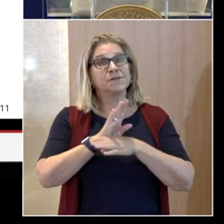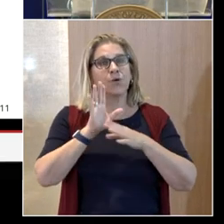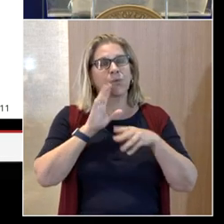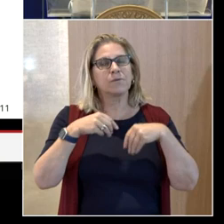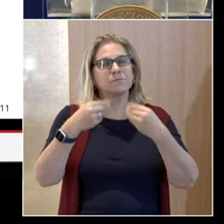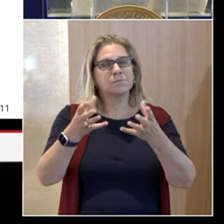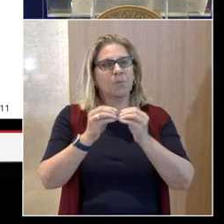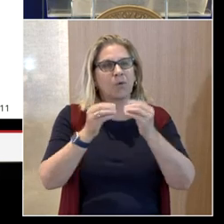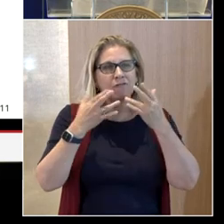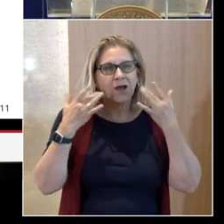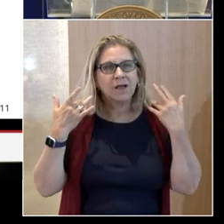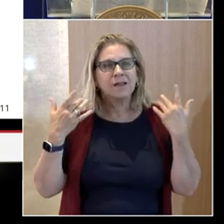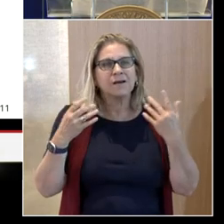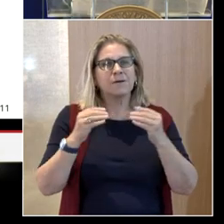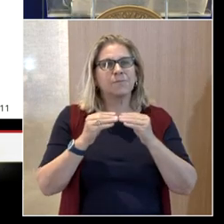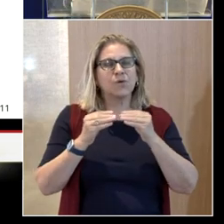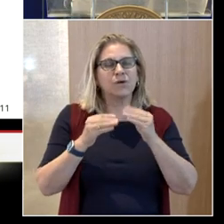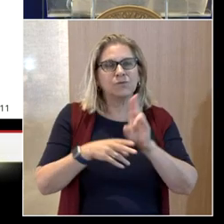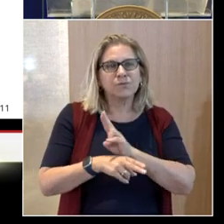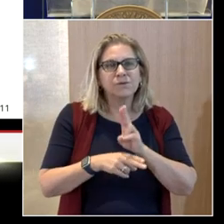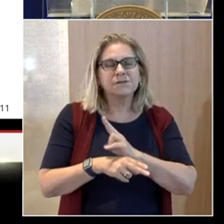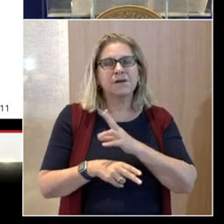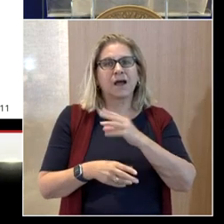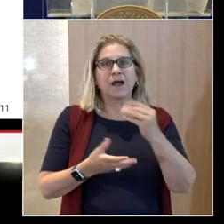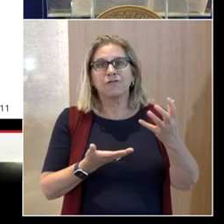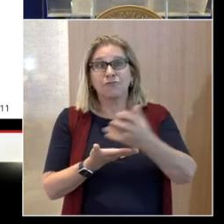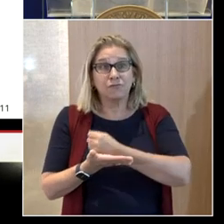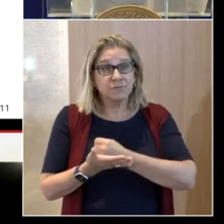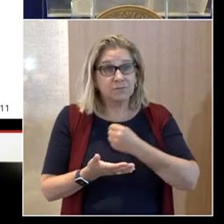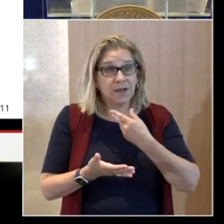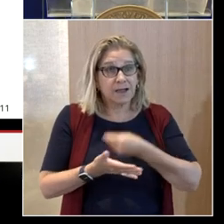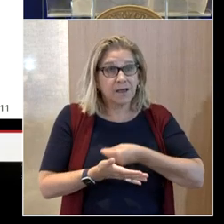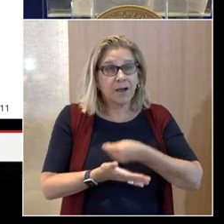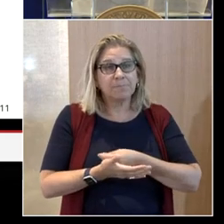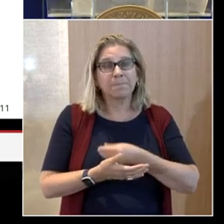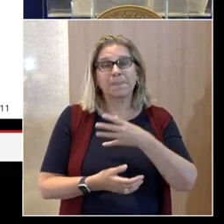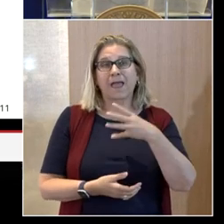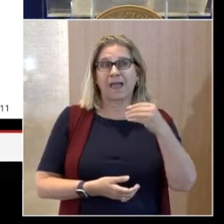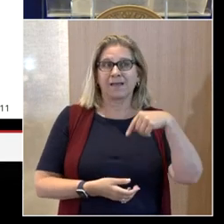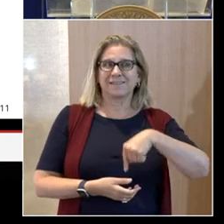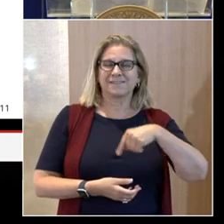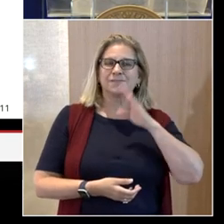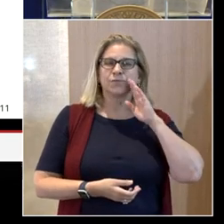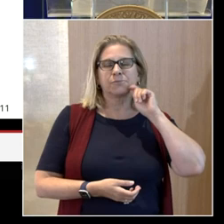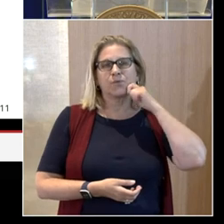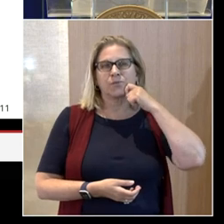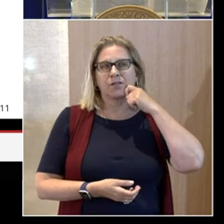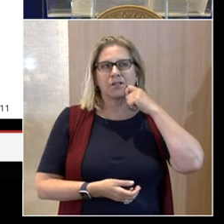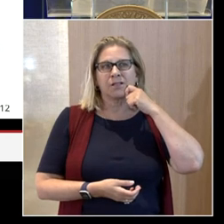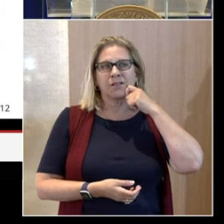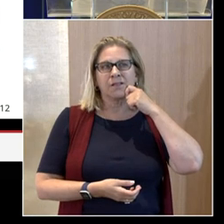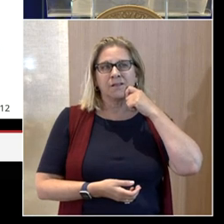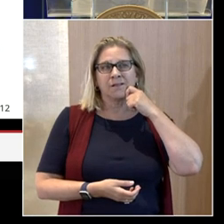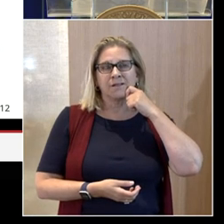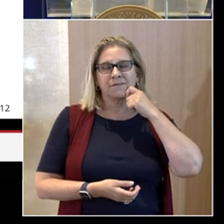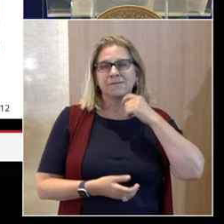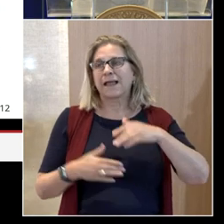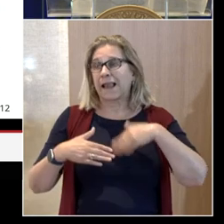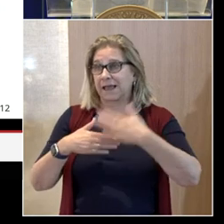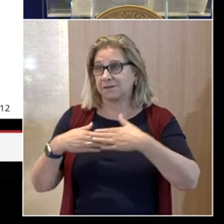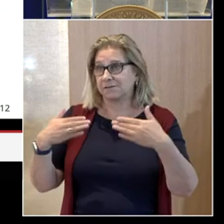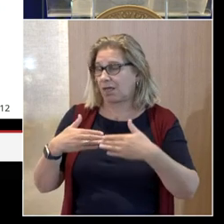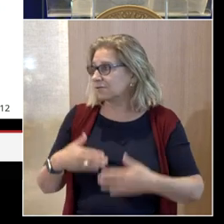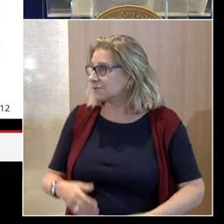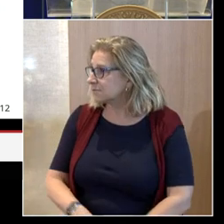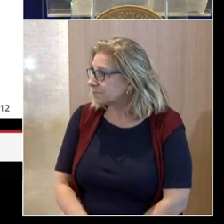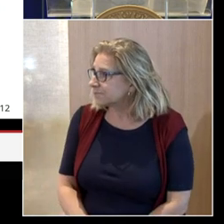mixed-income community to a prime corridor of the city. Next slide. But we know that whatever